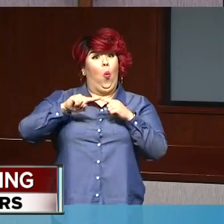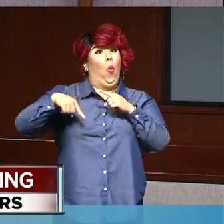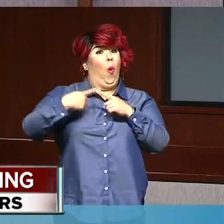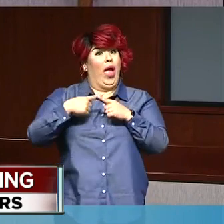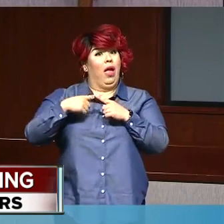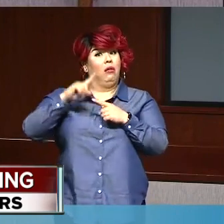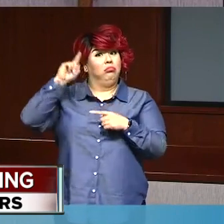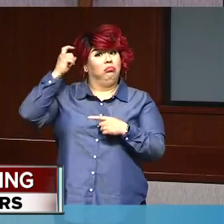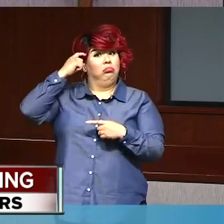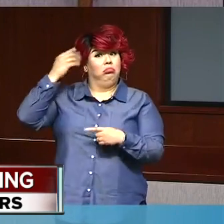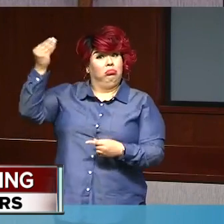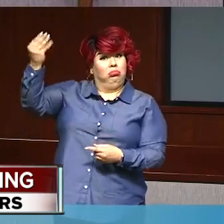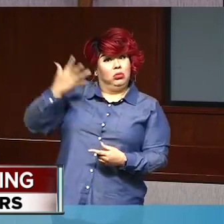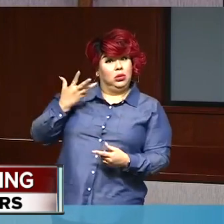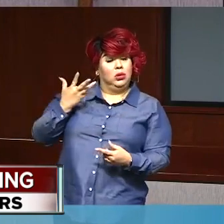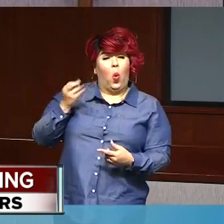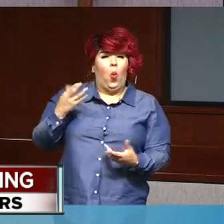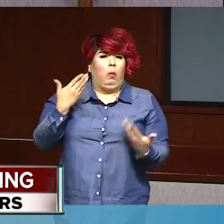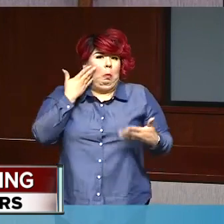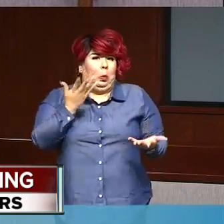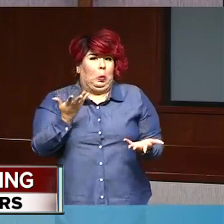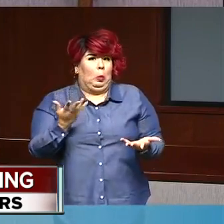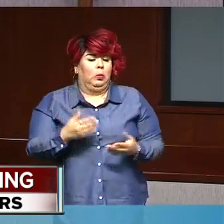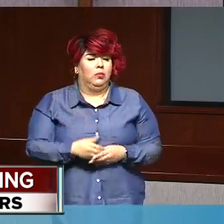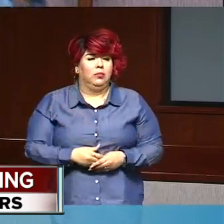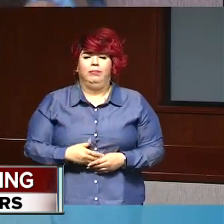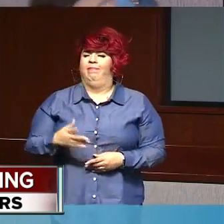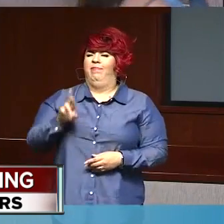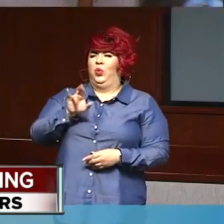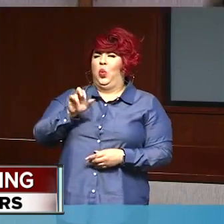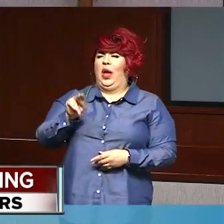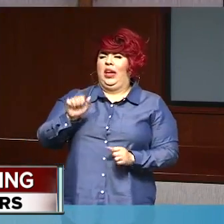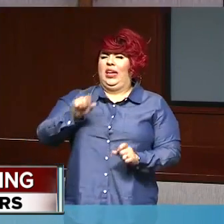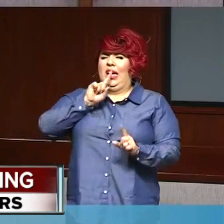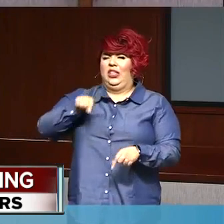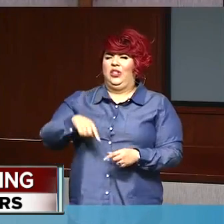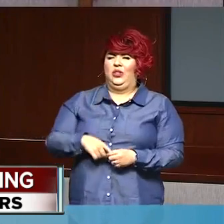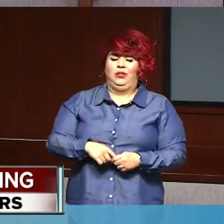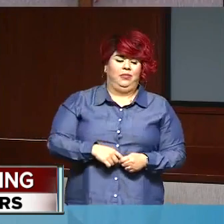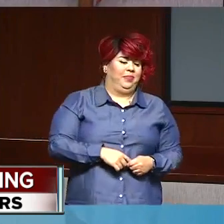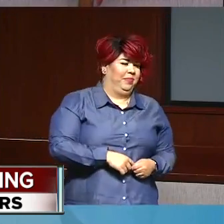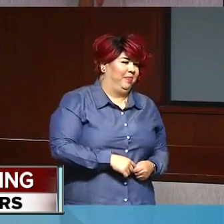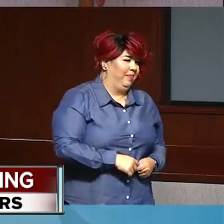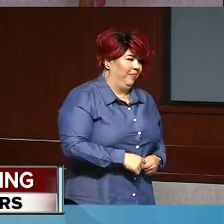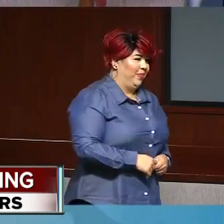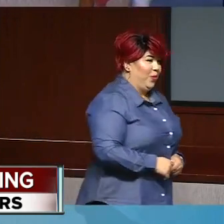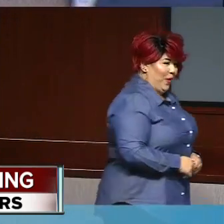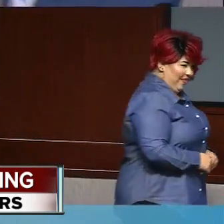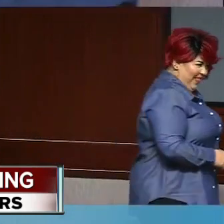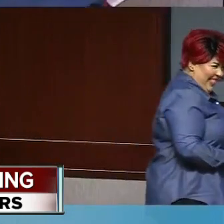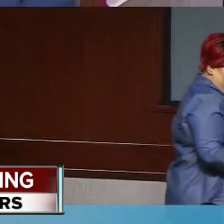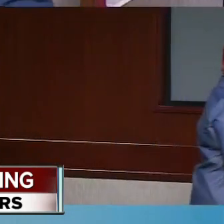right now? I'll have Ryan respond to that. Okay.